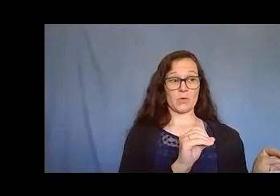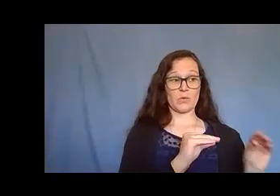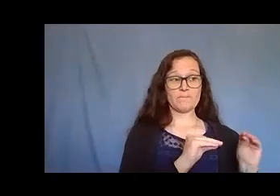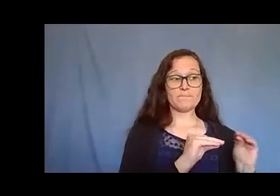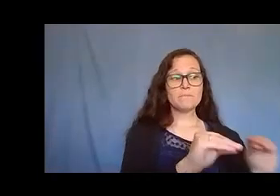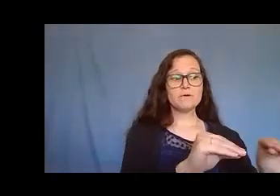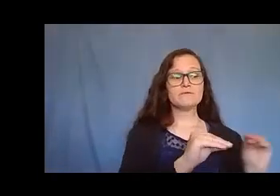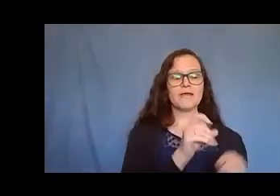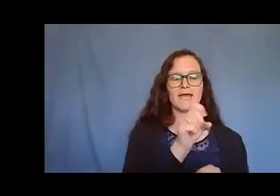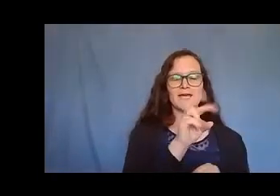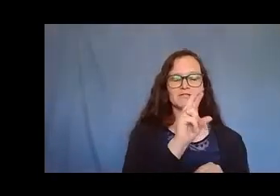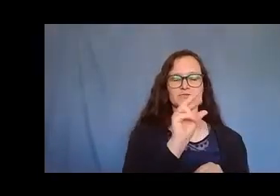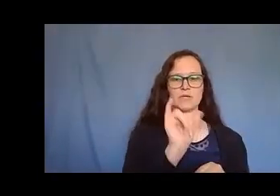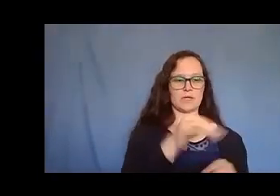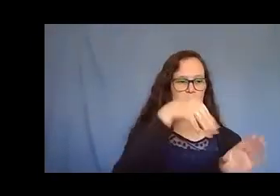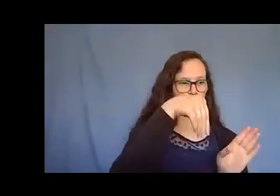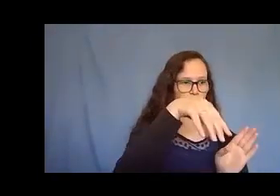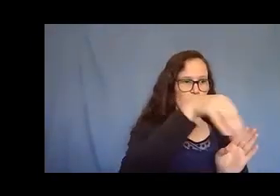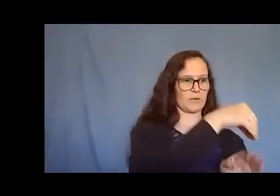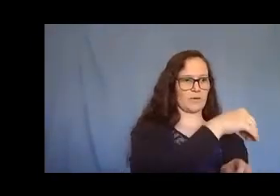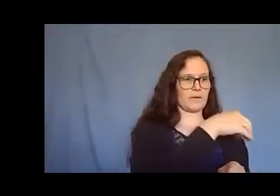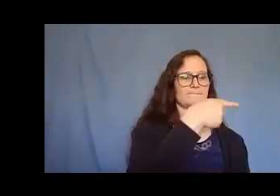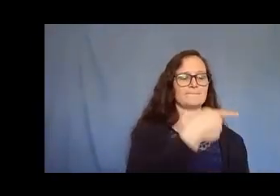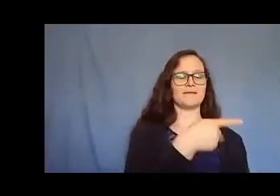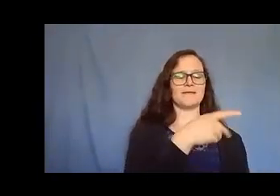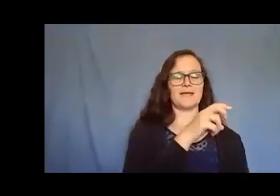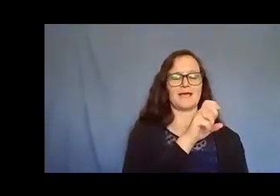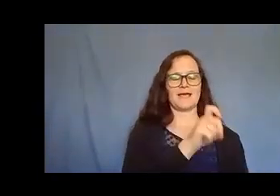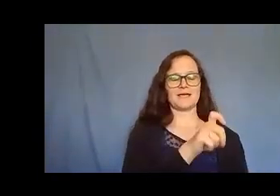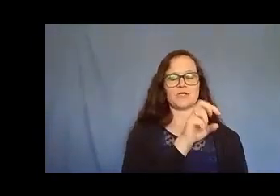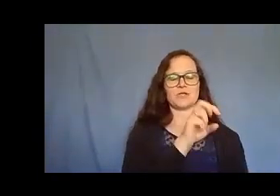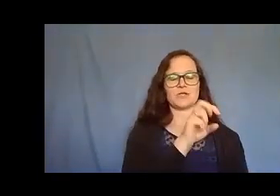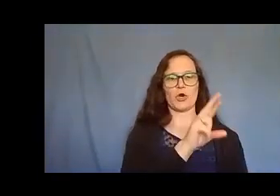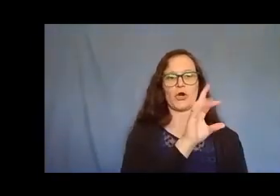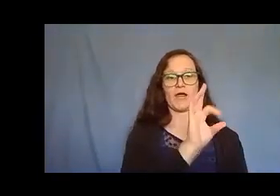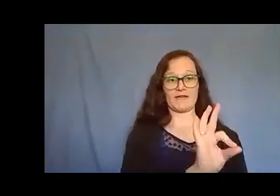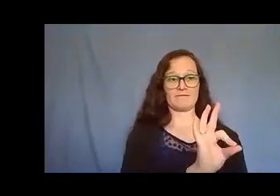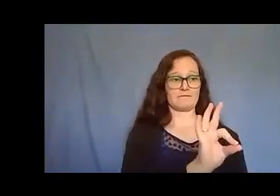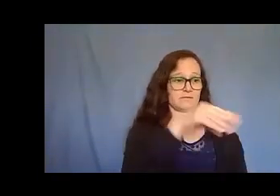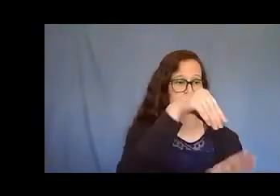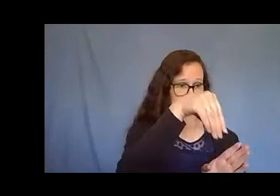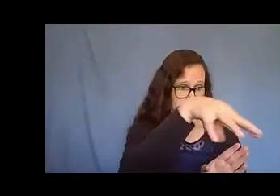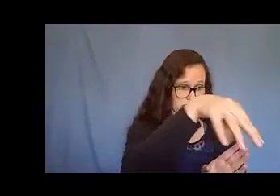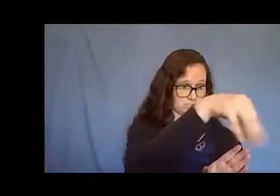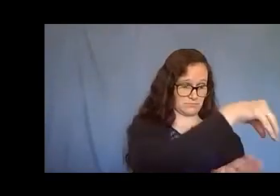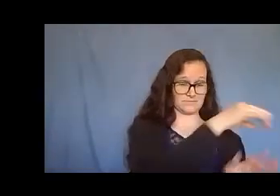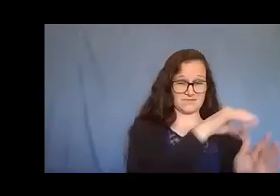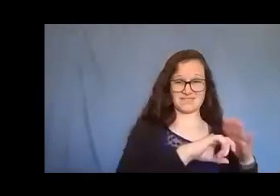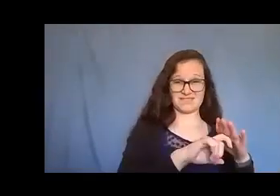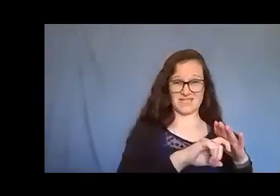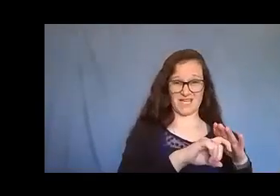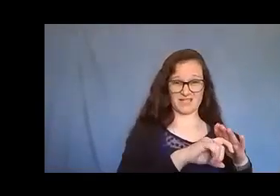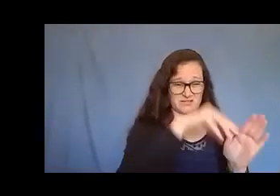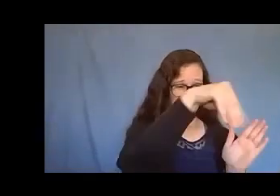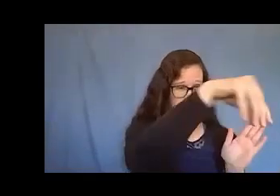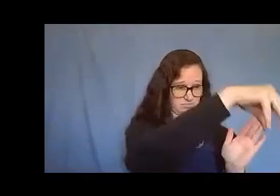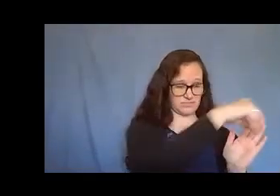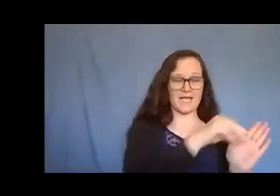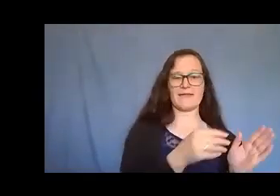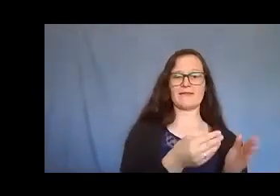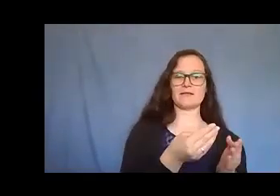X-ray fluorescence, or PXRF, scans were taken at this time, as well as surface soil